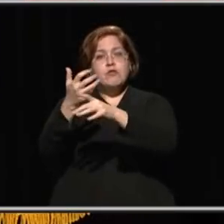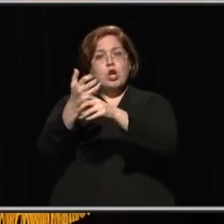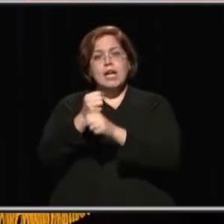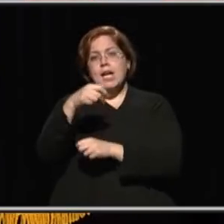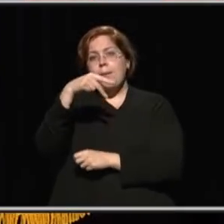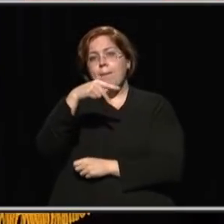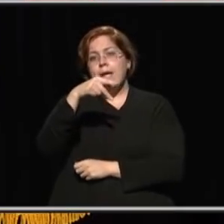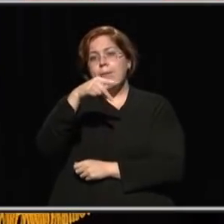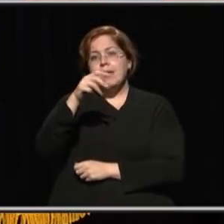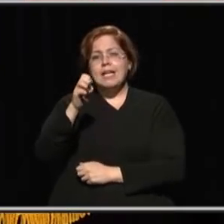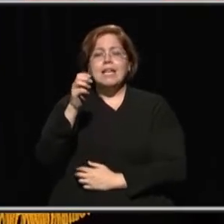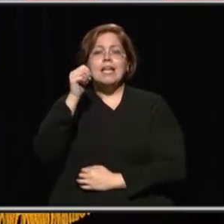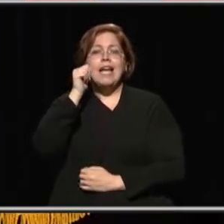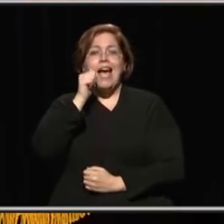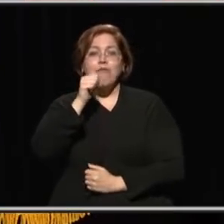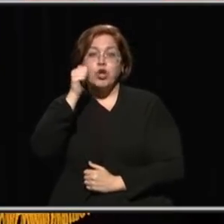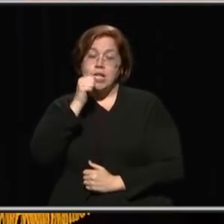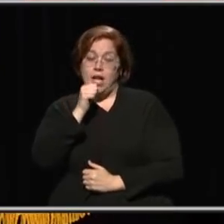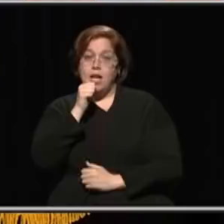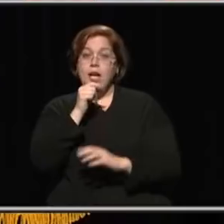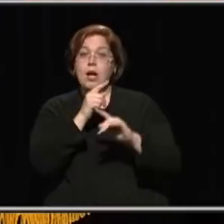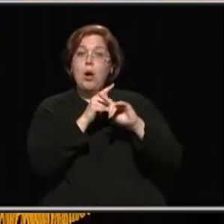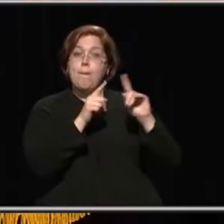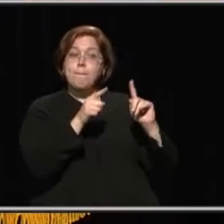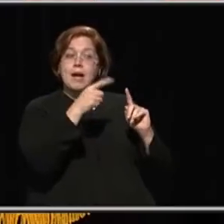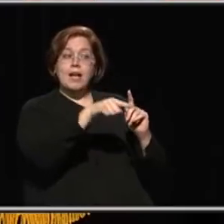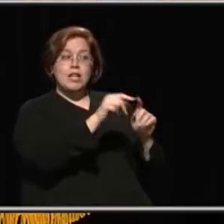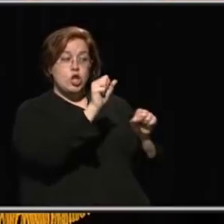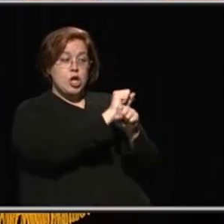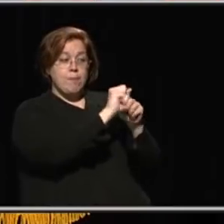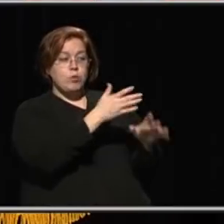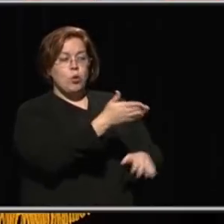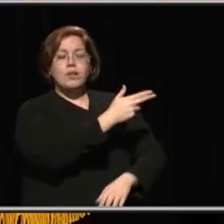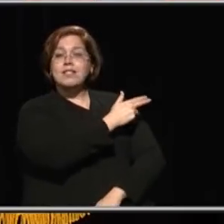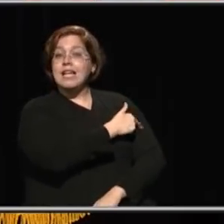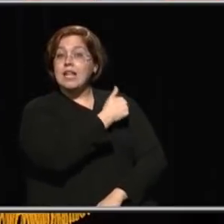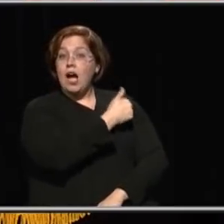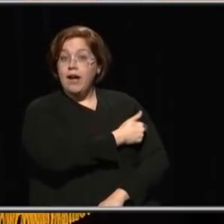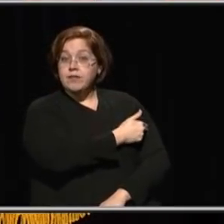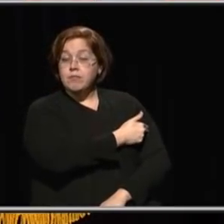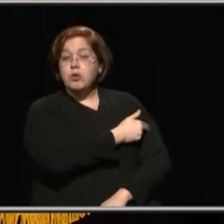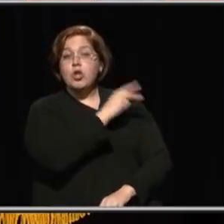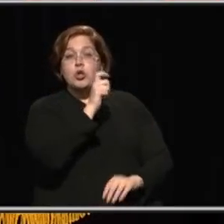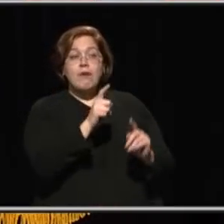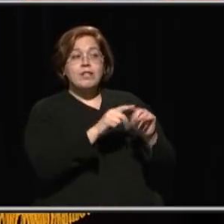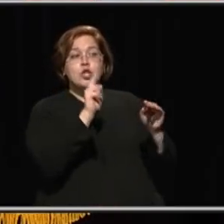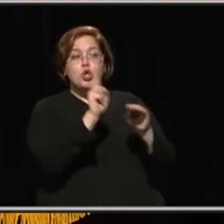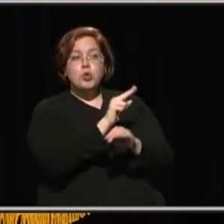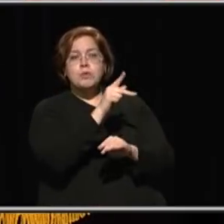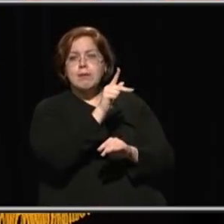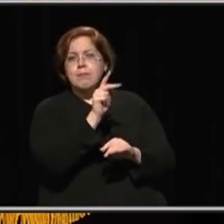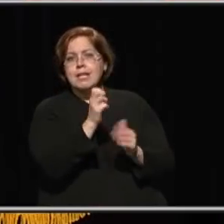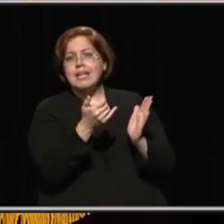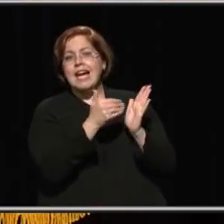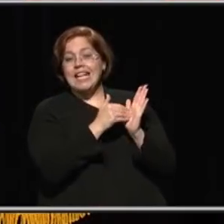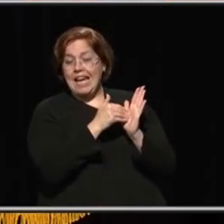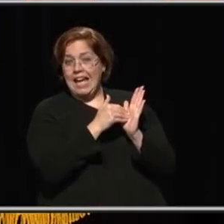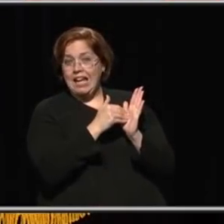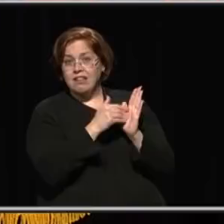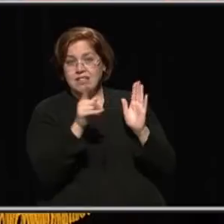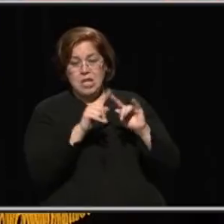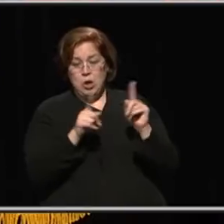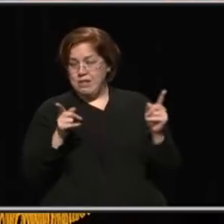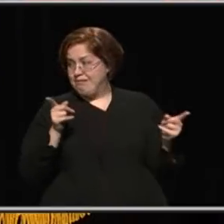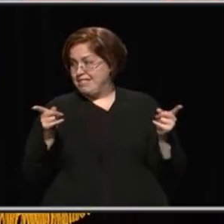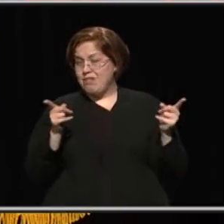PPE daily. Meanwhile, some of the employees at the hospitals are having to reuse their PPE. Is there a difference